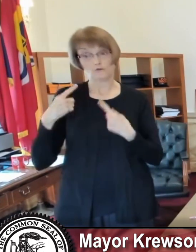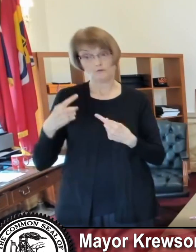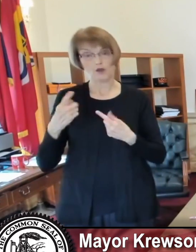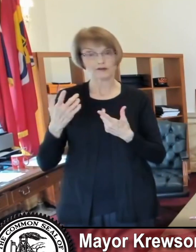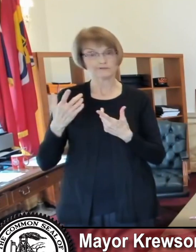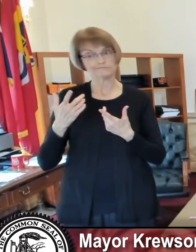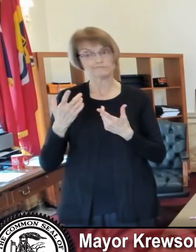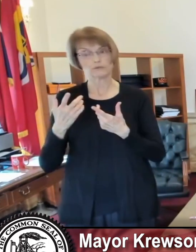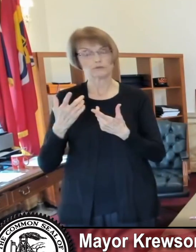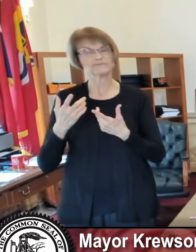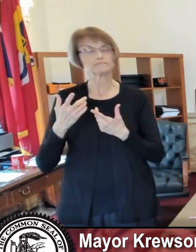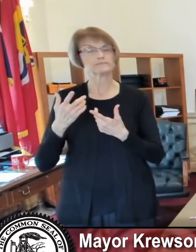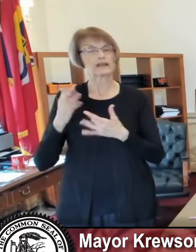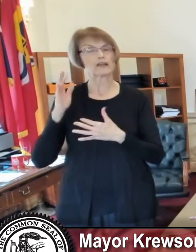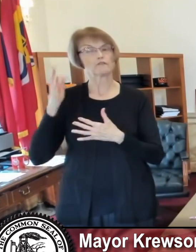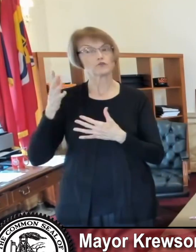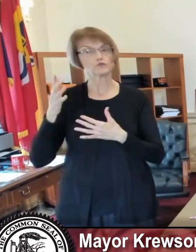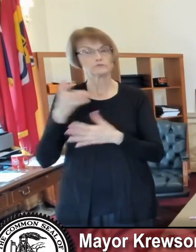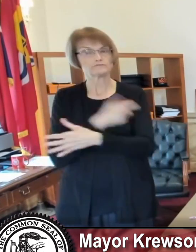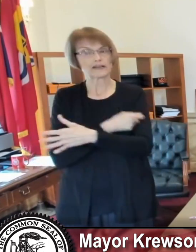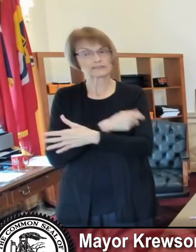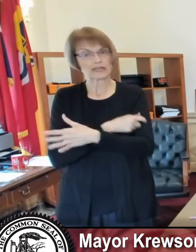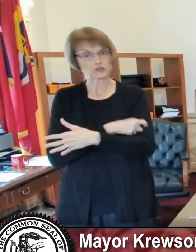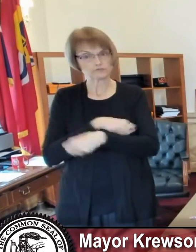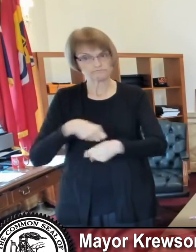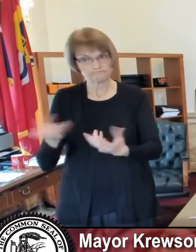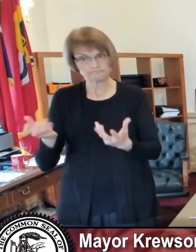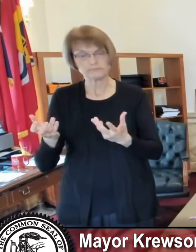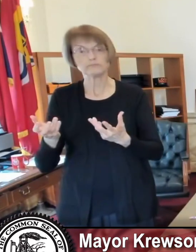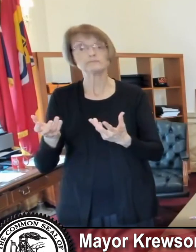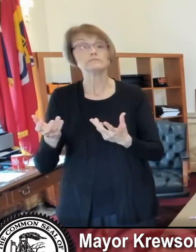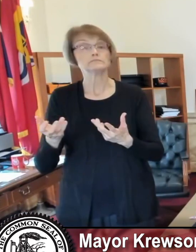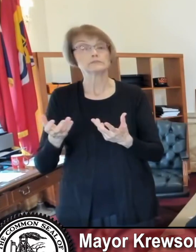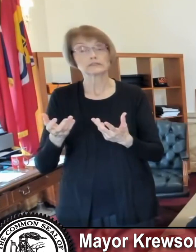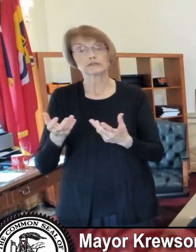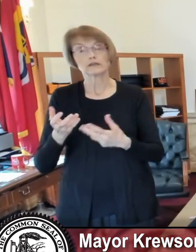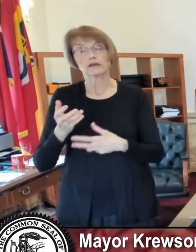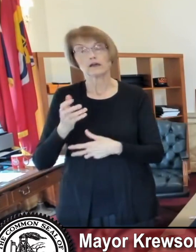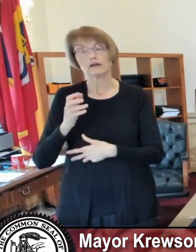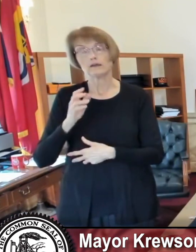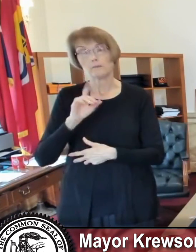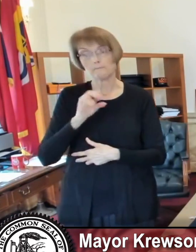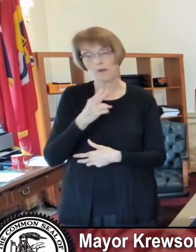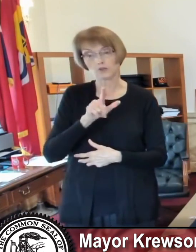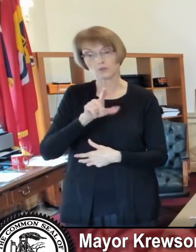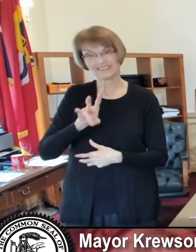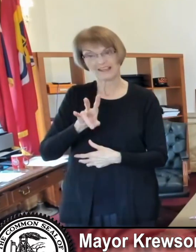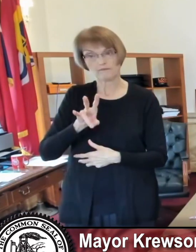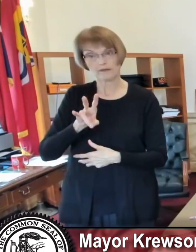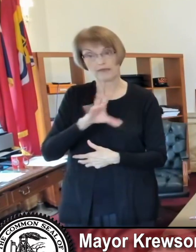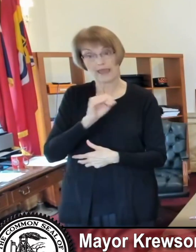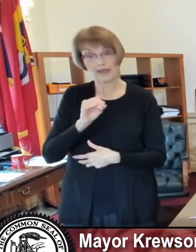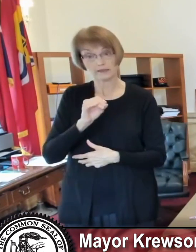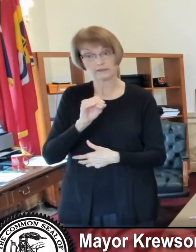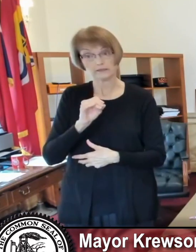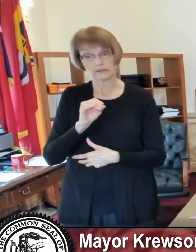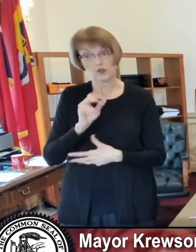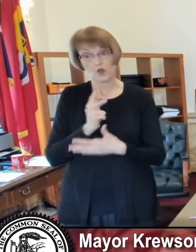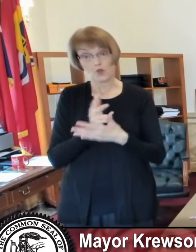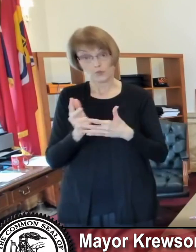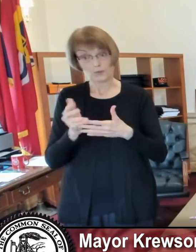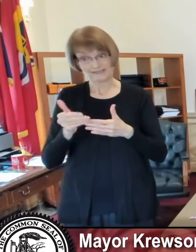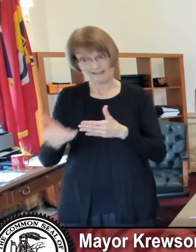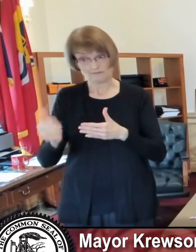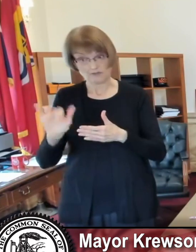up, which will be on the 27th and the following 3 weeks, will all be second